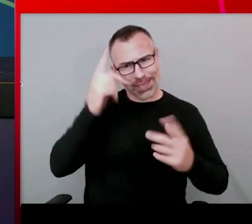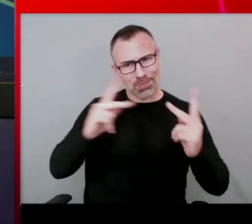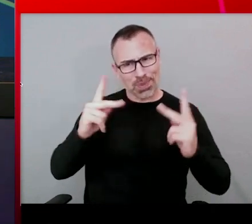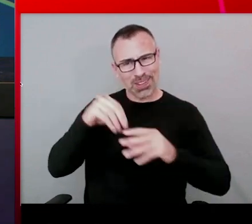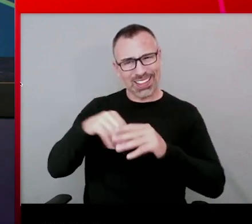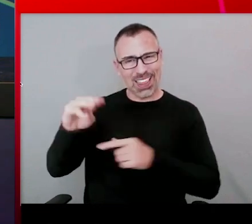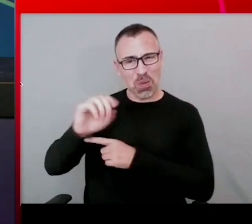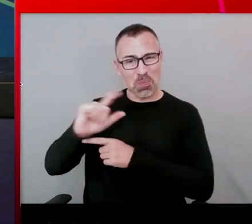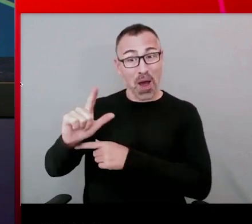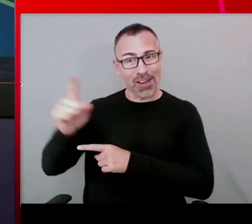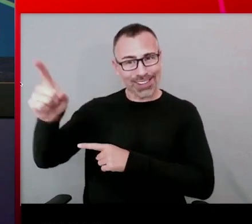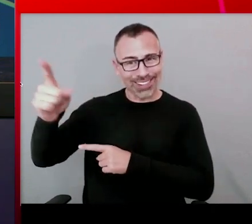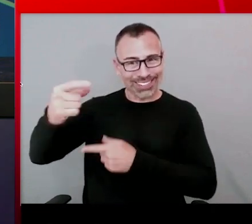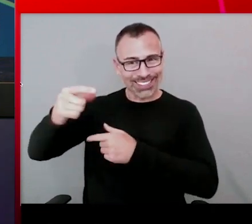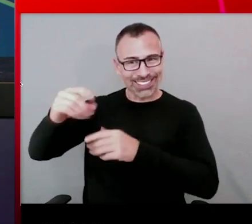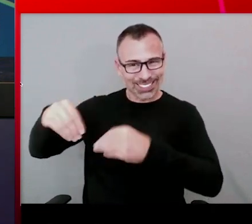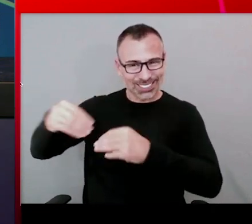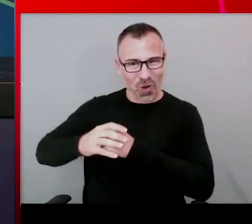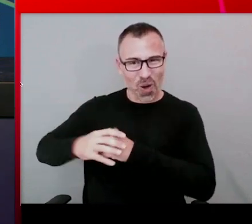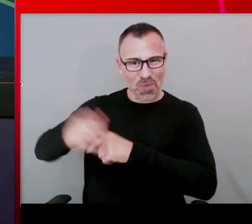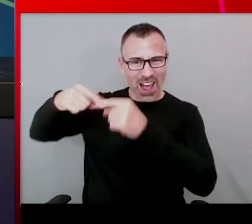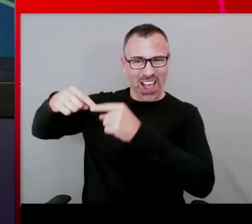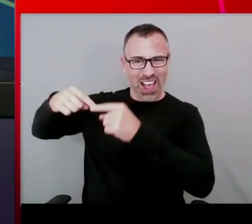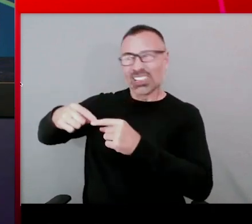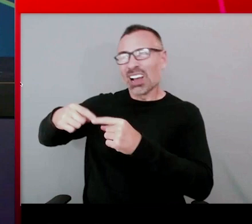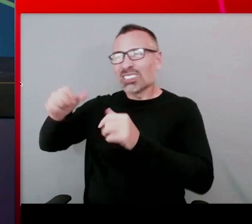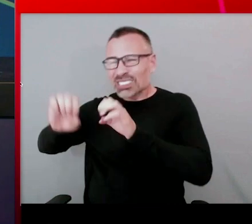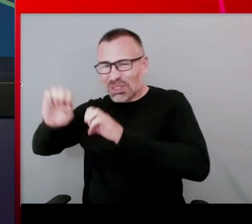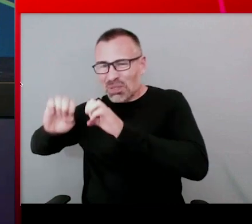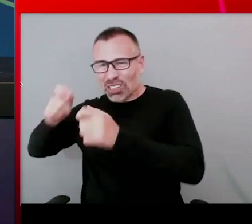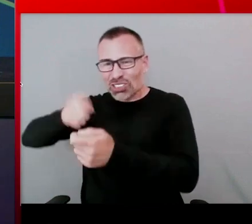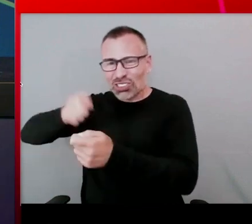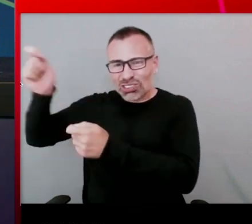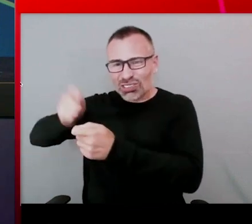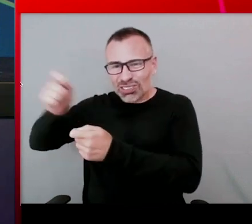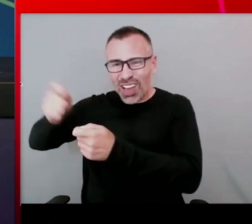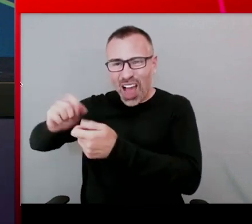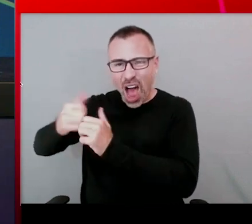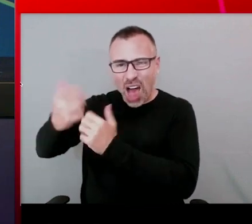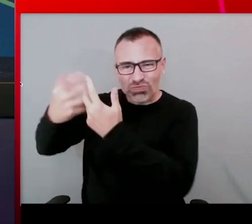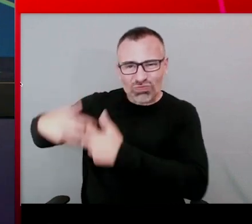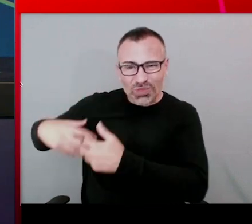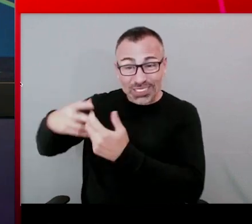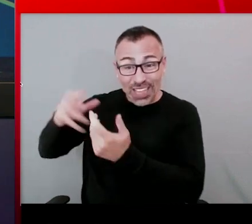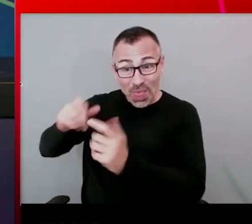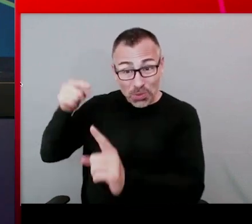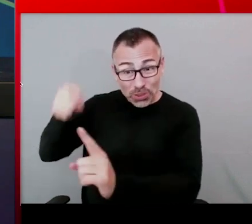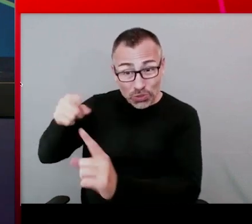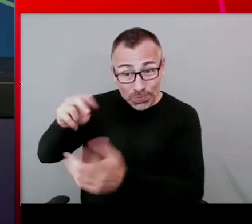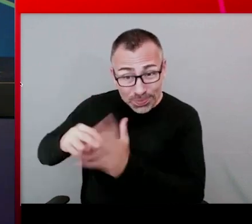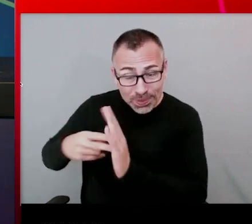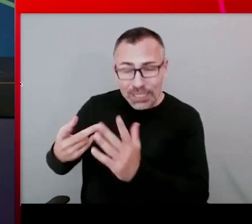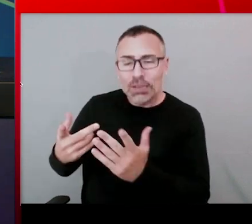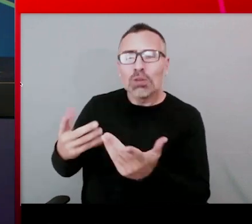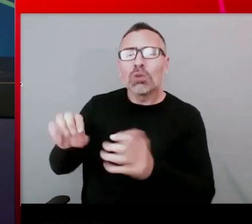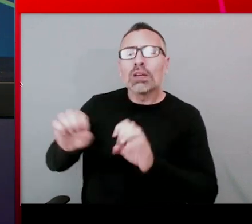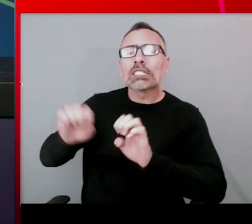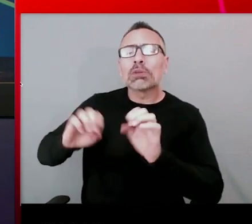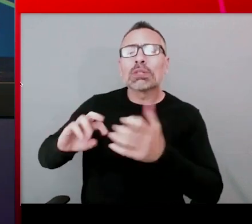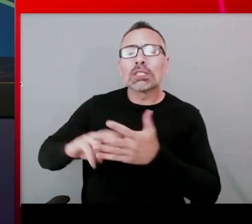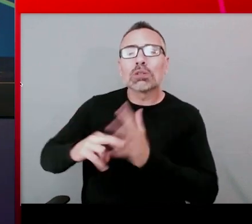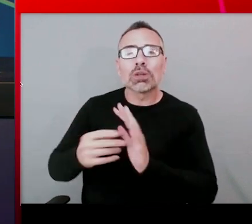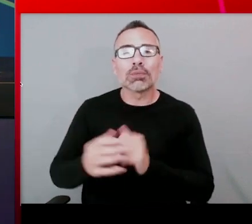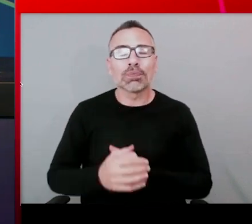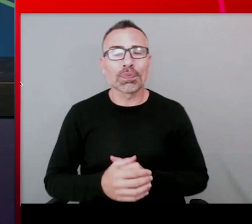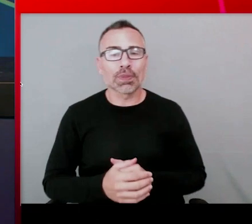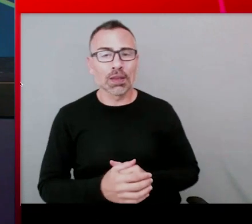construction site, trying to experiment about how they want things to work. Is that what you mean by this? Or can you tell us a little bit more about that? To extend that metaphor, it would be